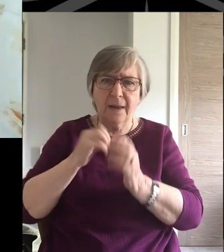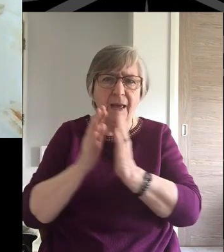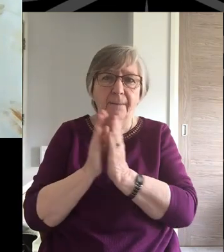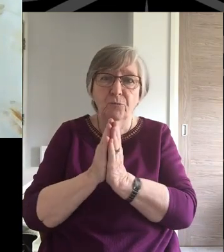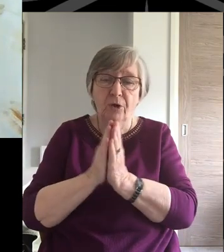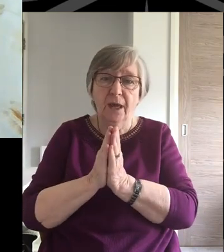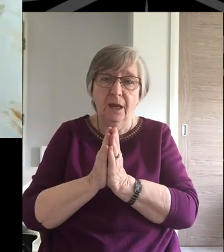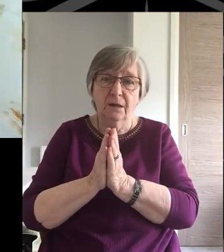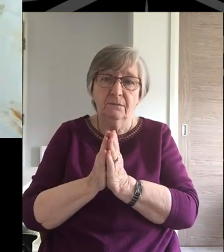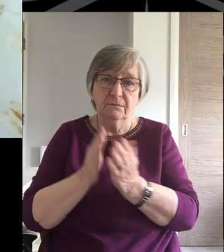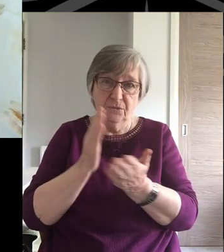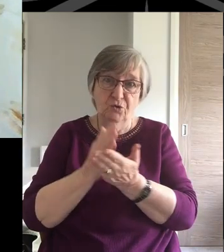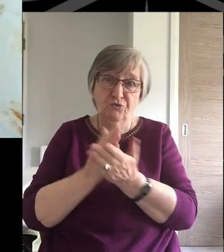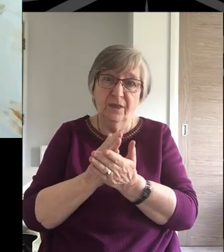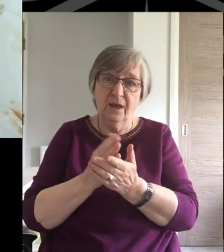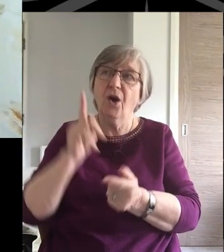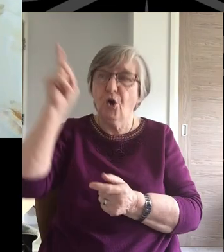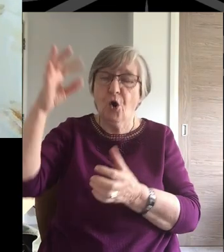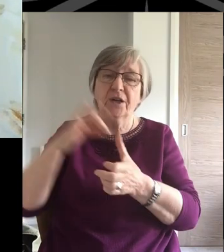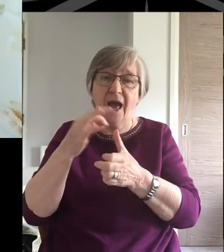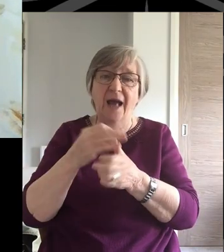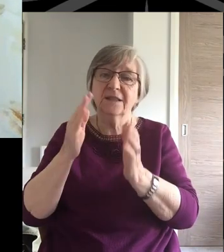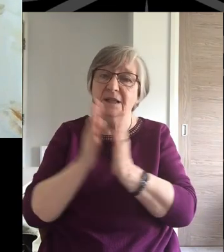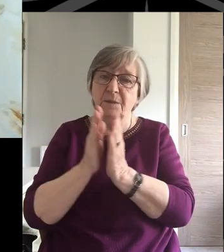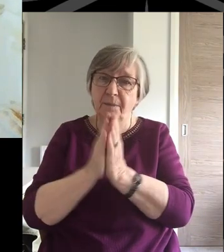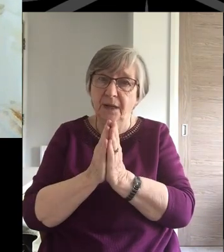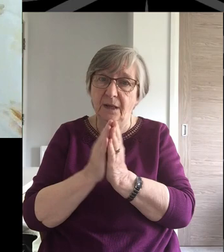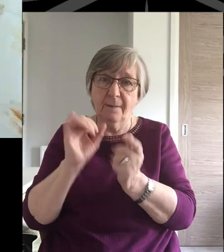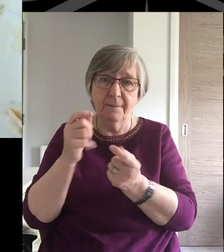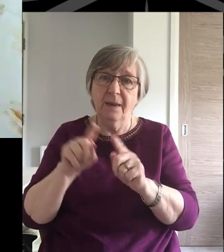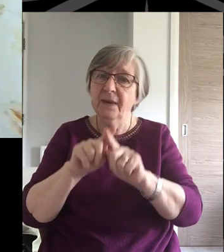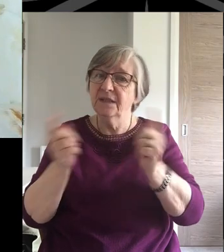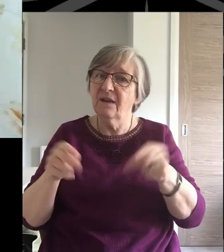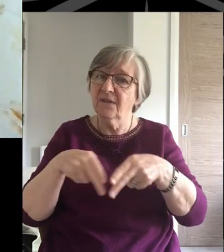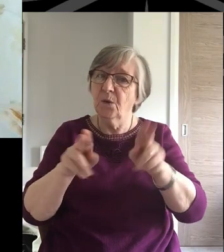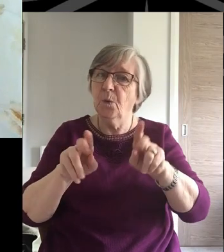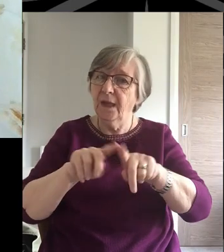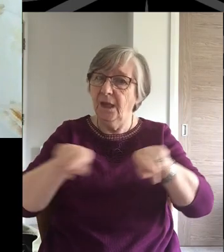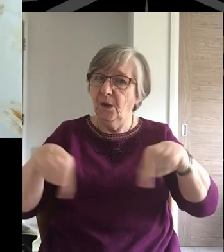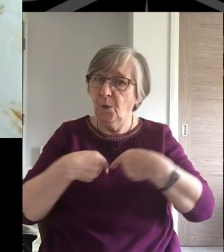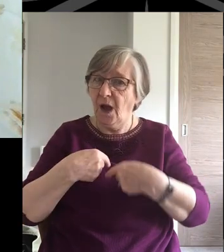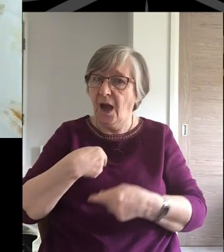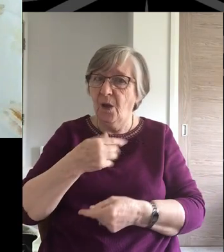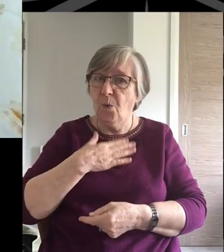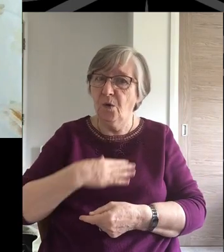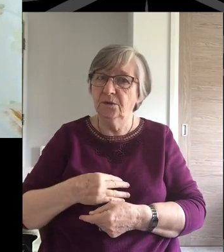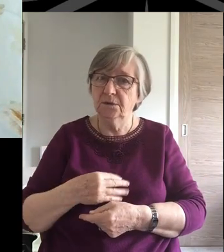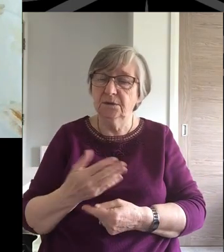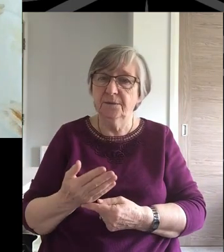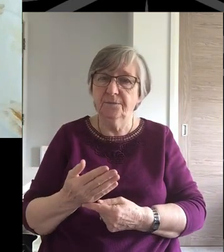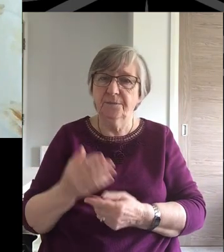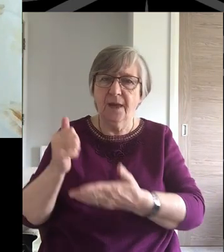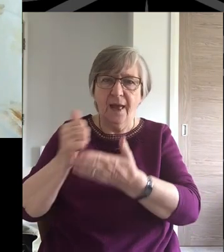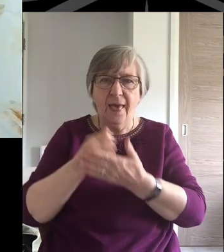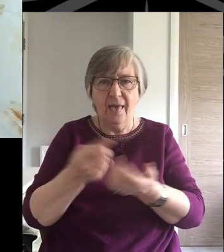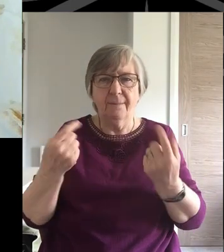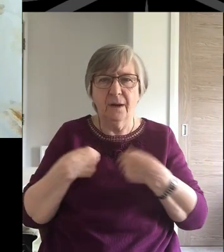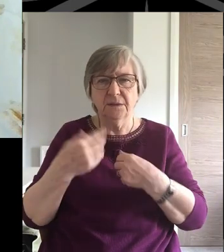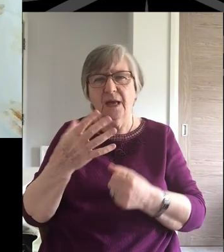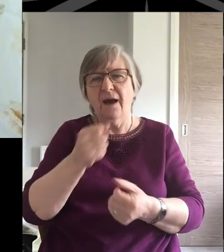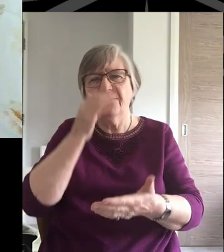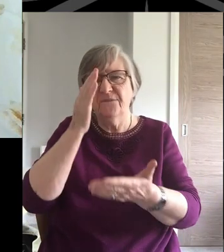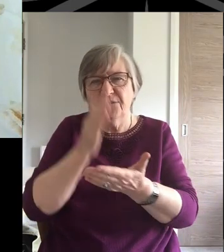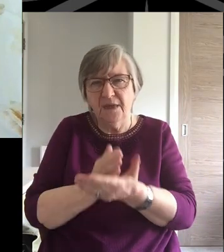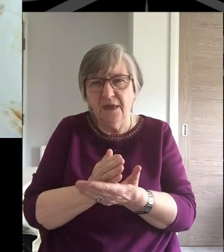prayer. Although you have answered, but not in the way we want. Help us to have